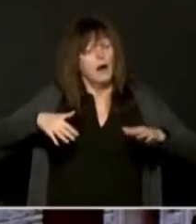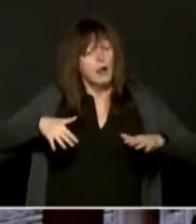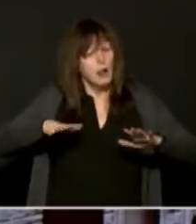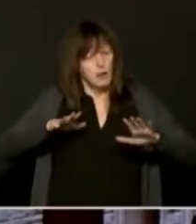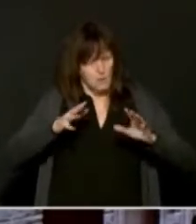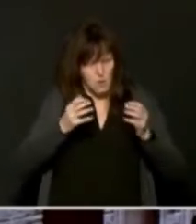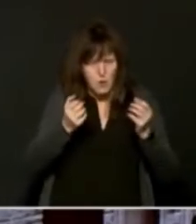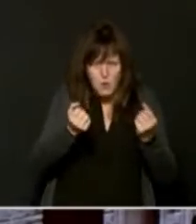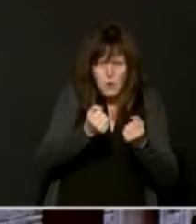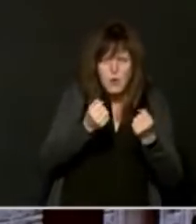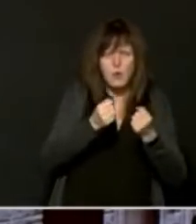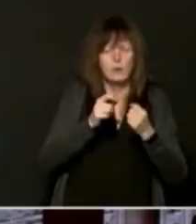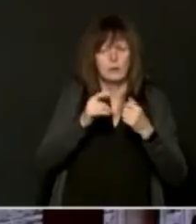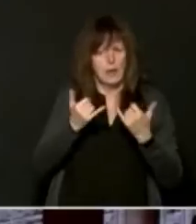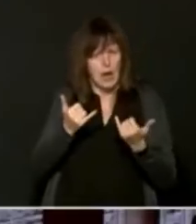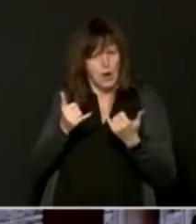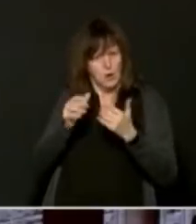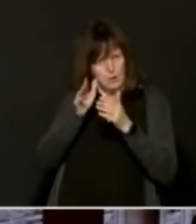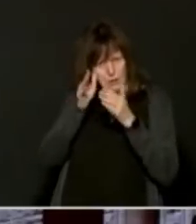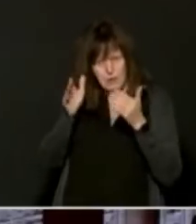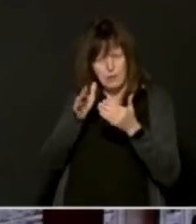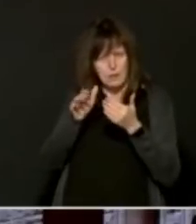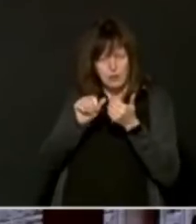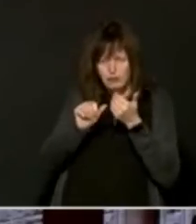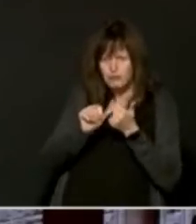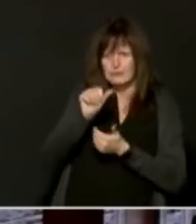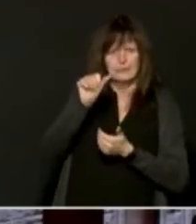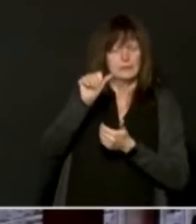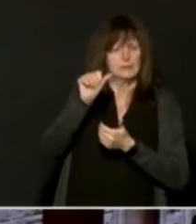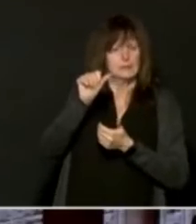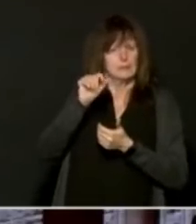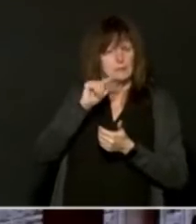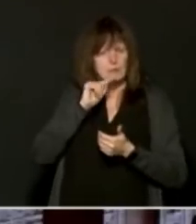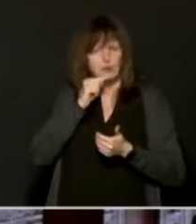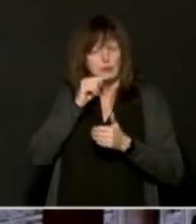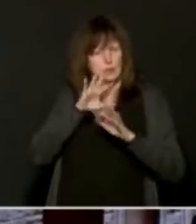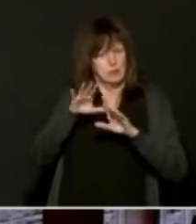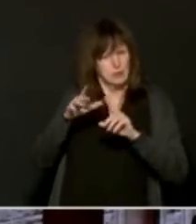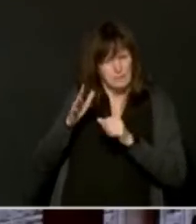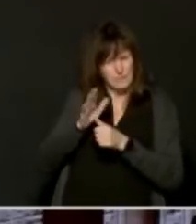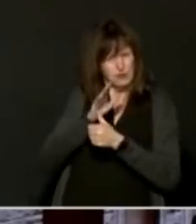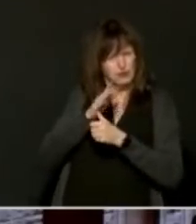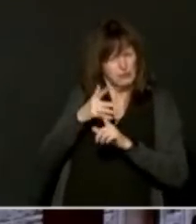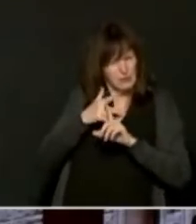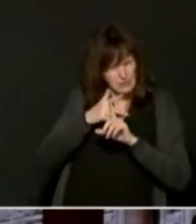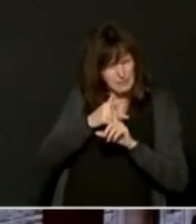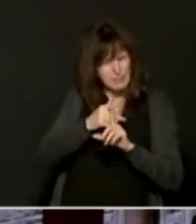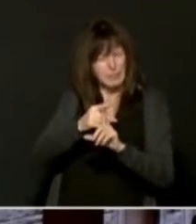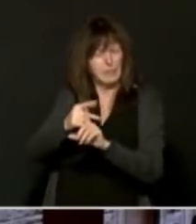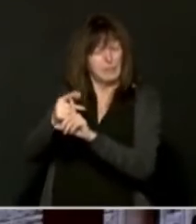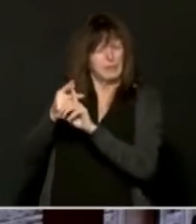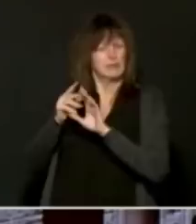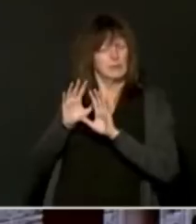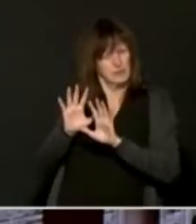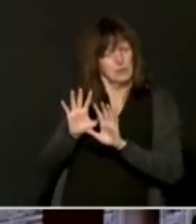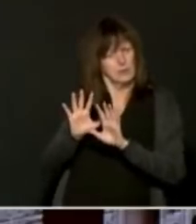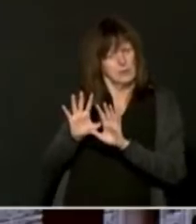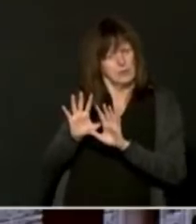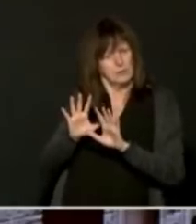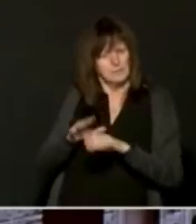death are provided the opportunity for their first dose, and then children and adolescents will follow within that period of